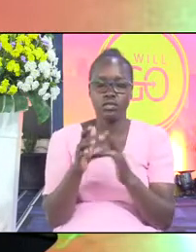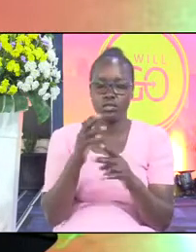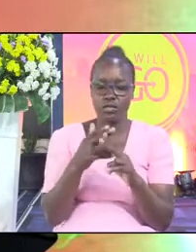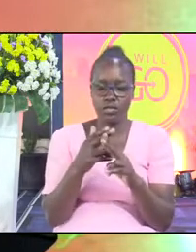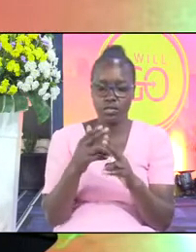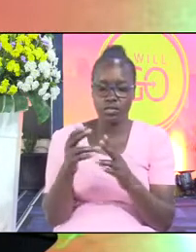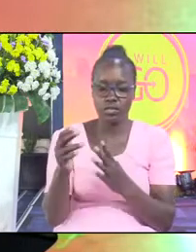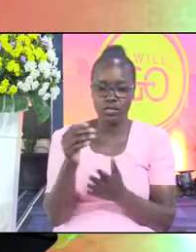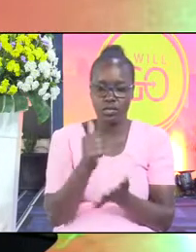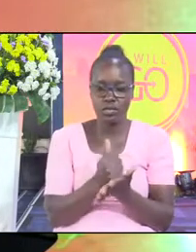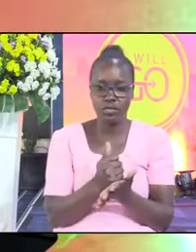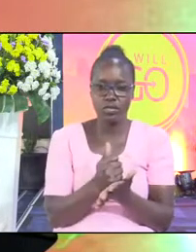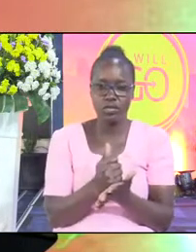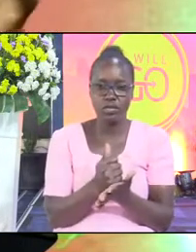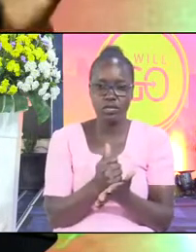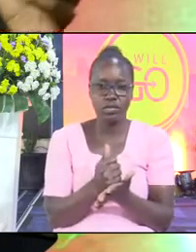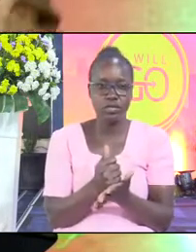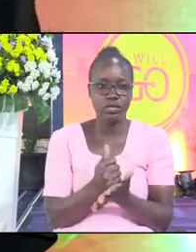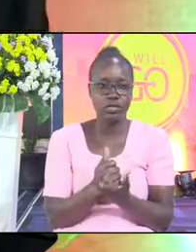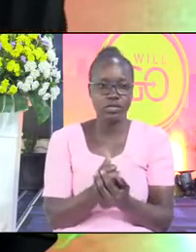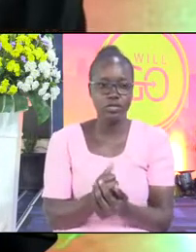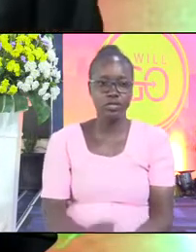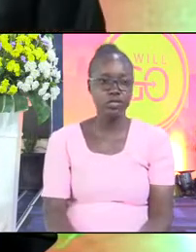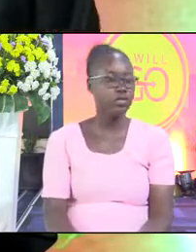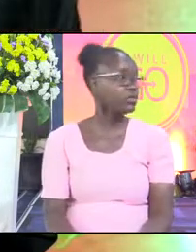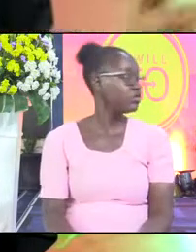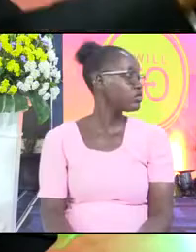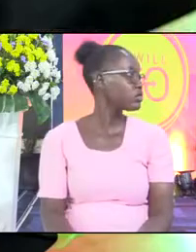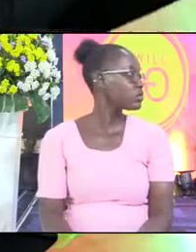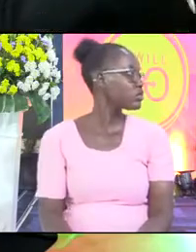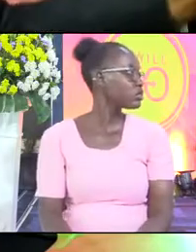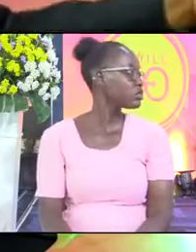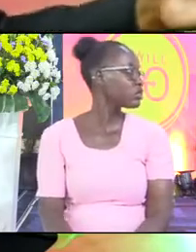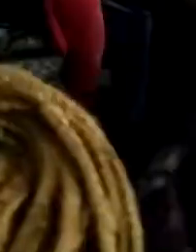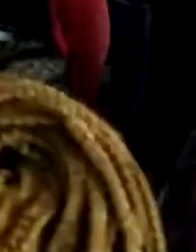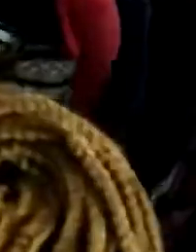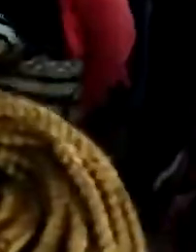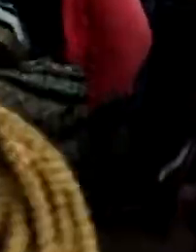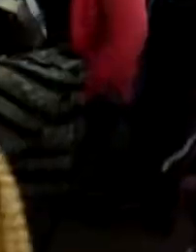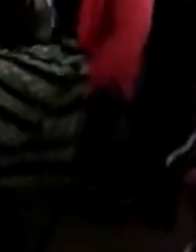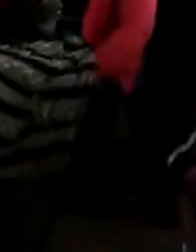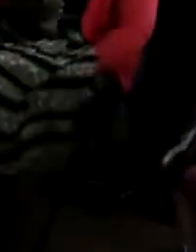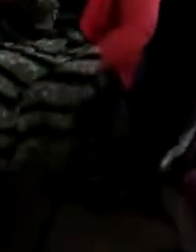Jesus' name, amen. You may be seated. Thank you so kindly.